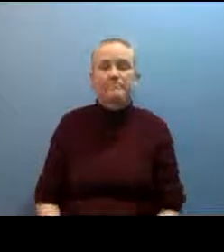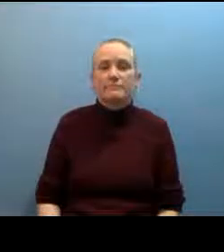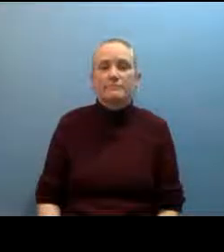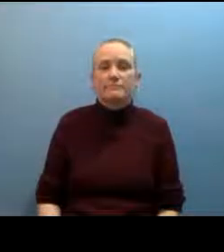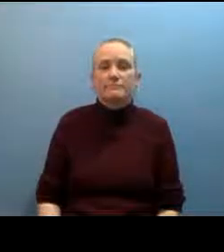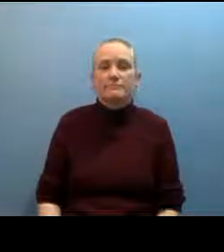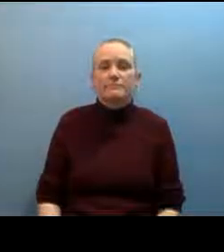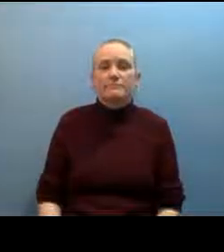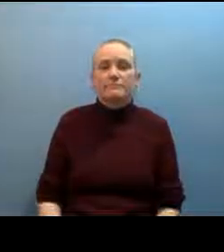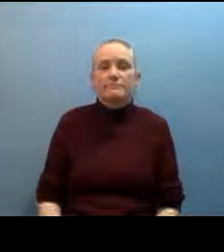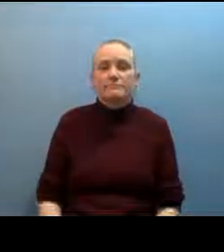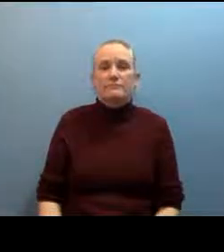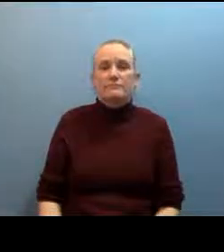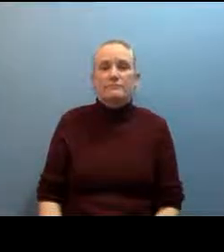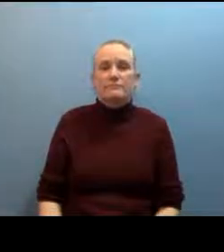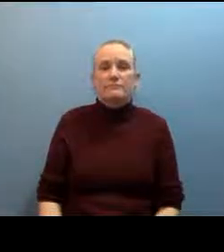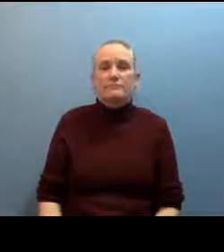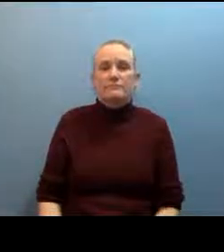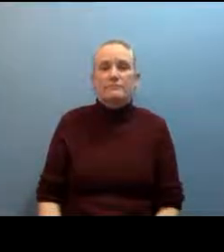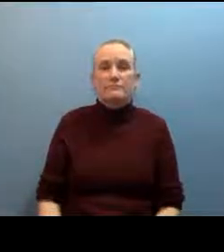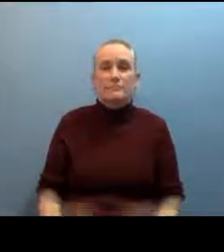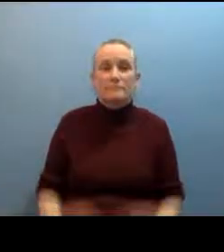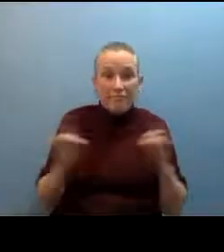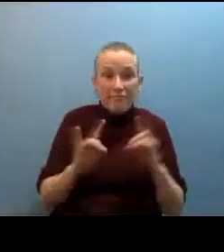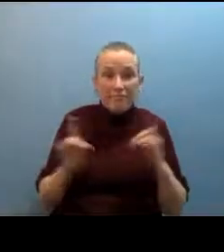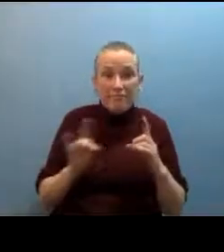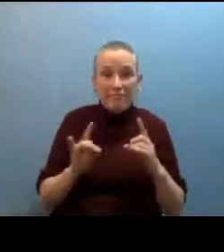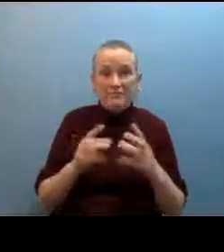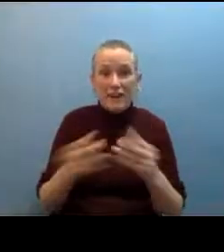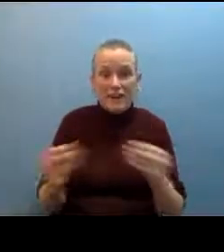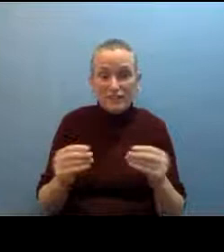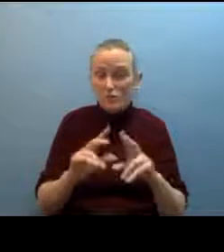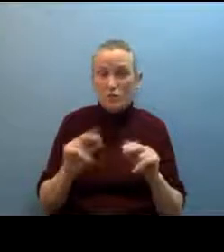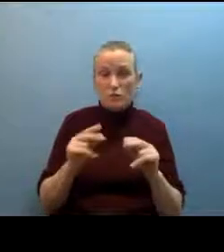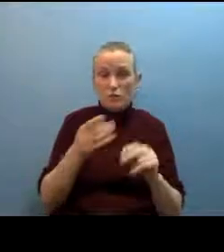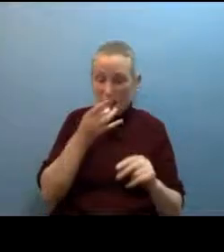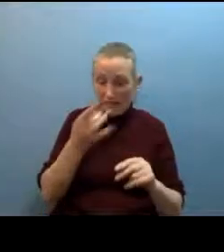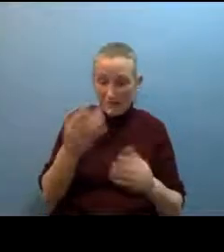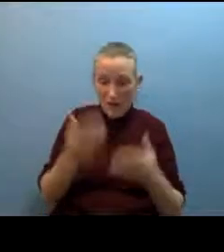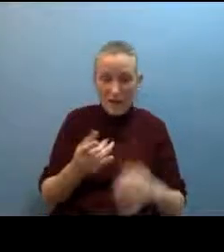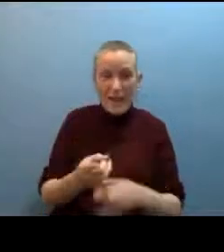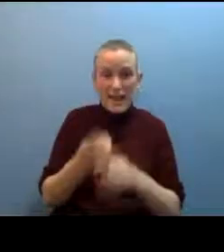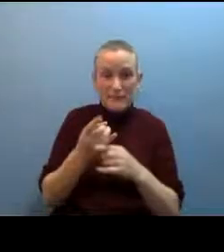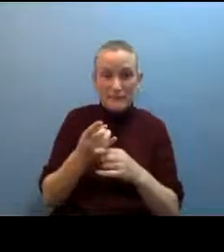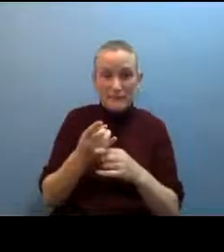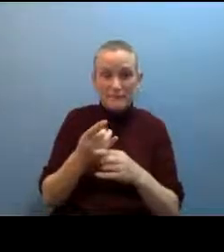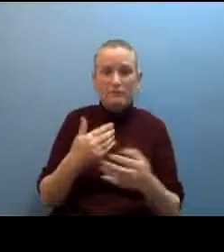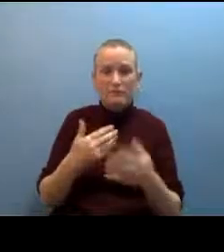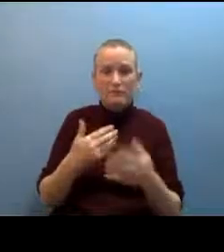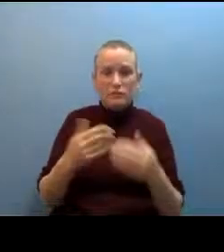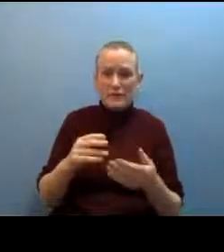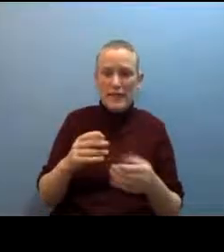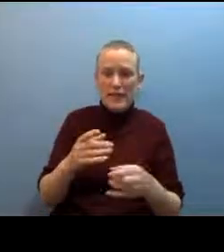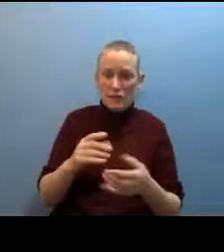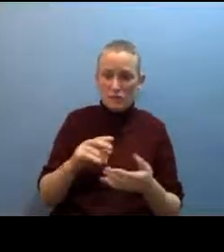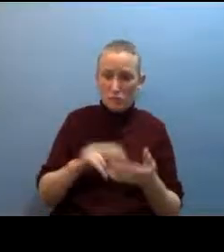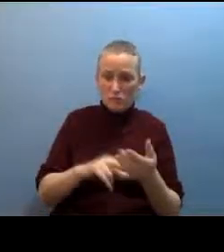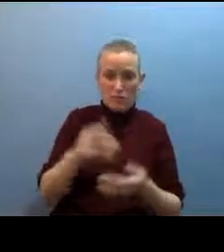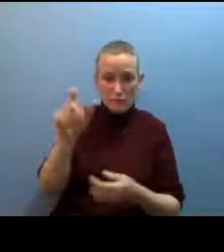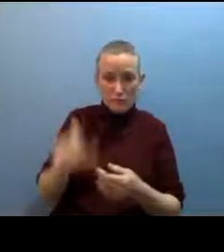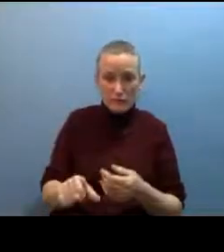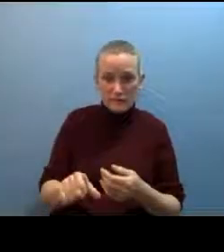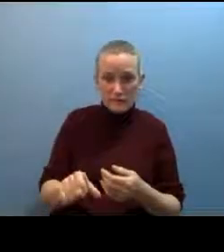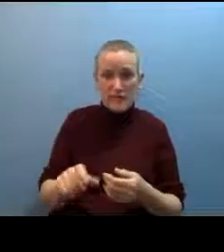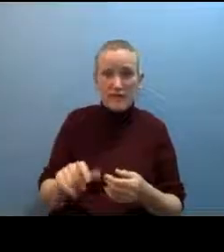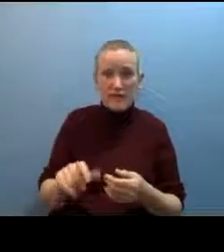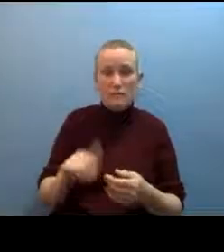Instead of rushing in to solve the problem, just ask how you can help. What would be useful for the young person? And maybe they just want you to listen and to